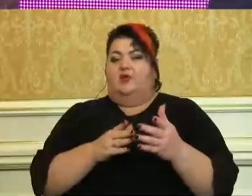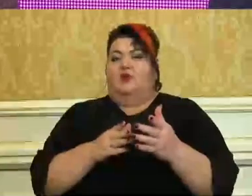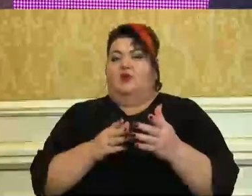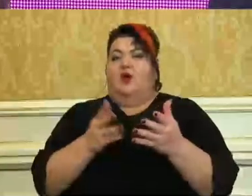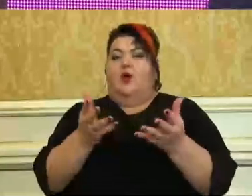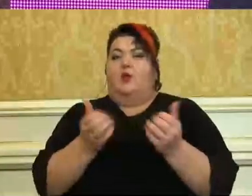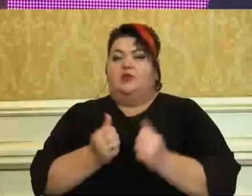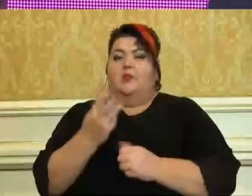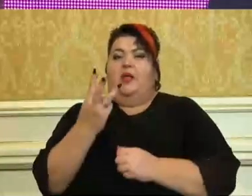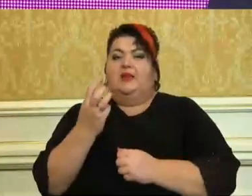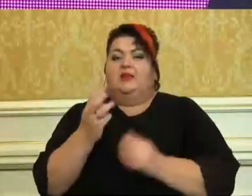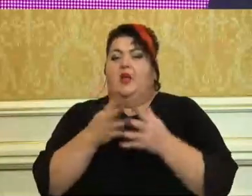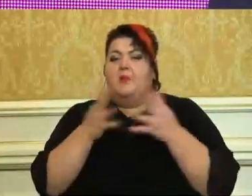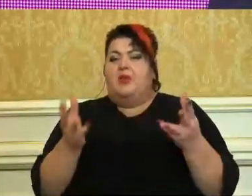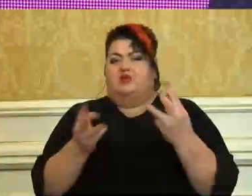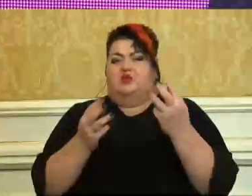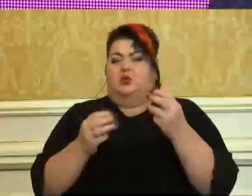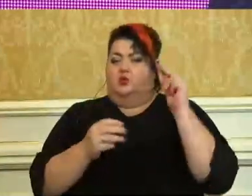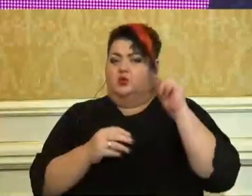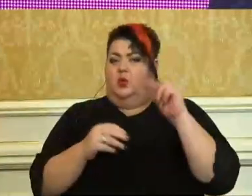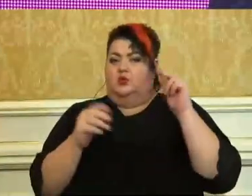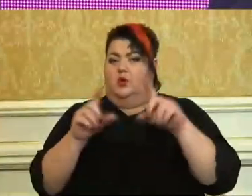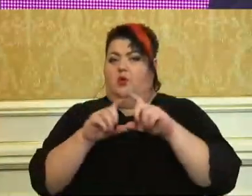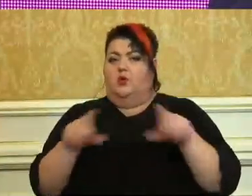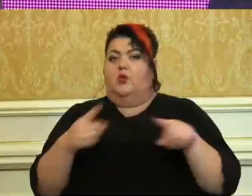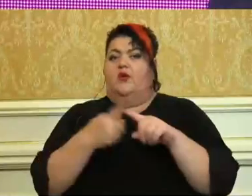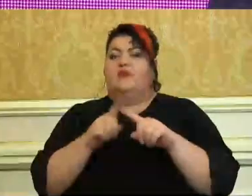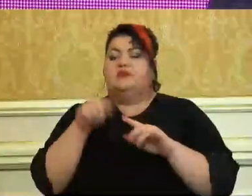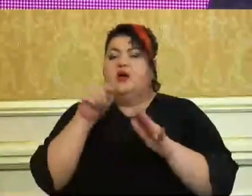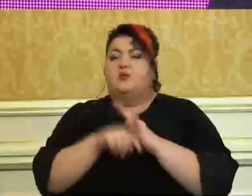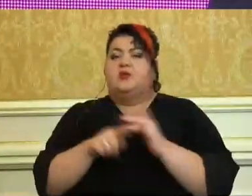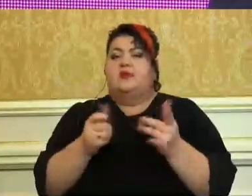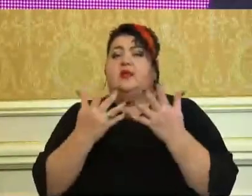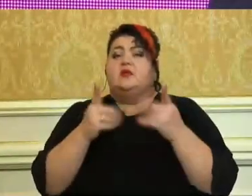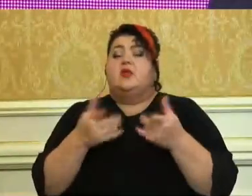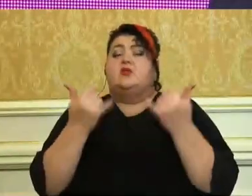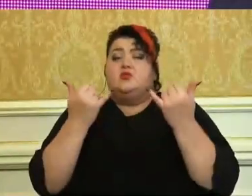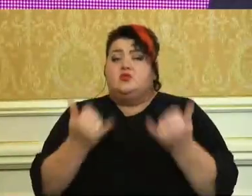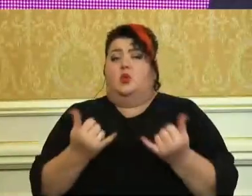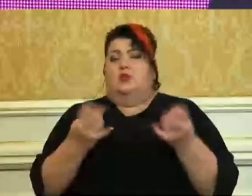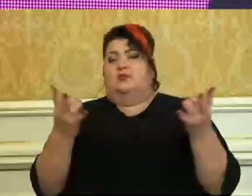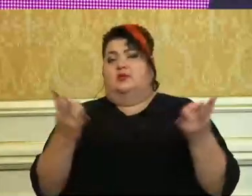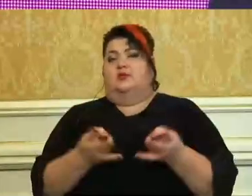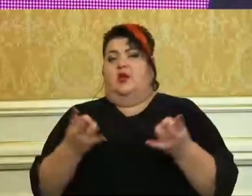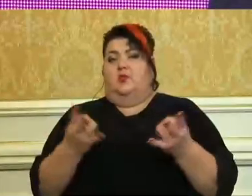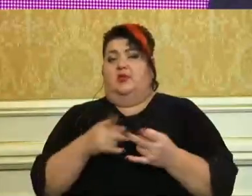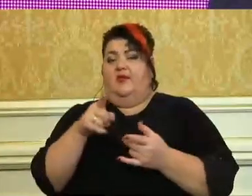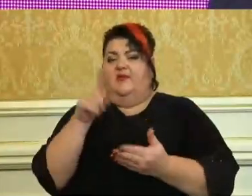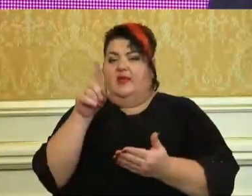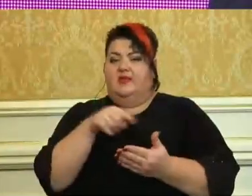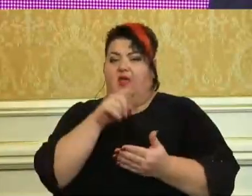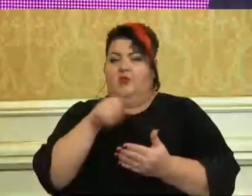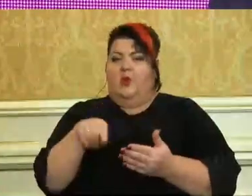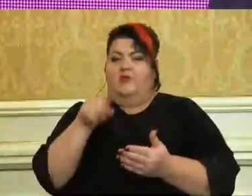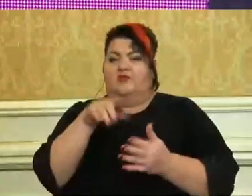on Galuzina selling, this is the fund we got, the support from them. So we organized more than 300 lessons to